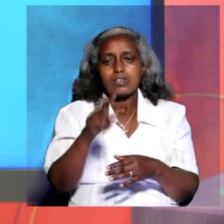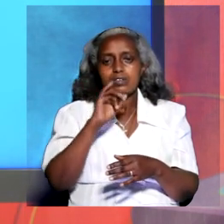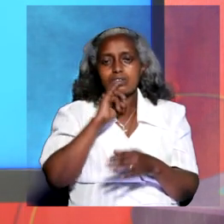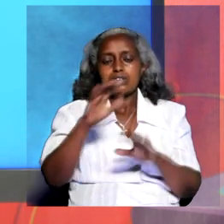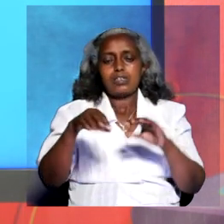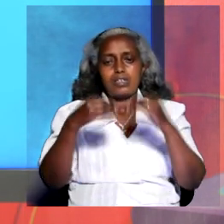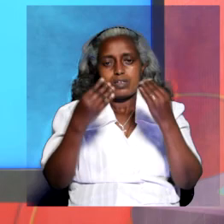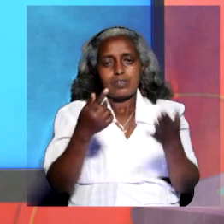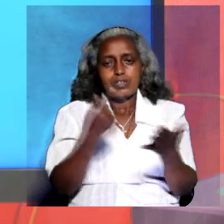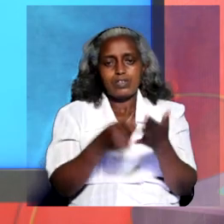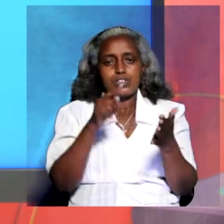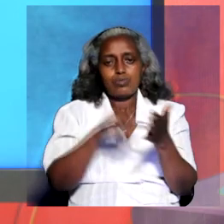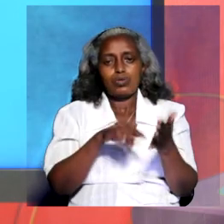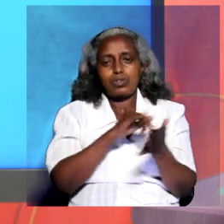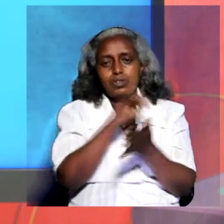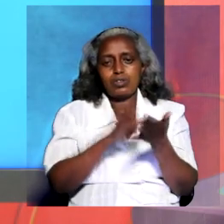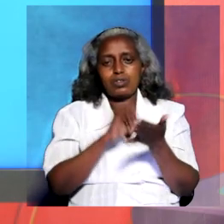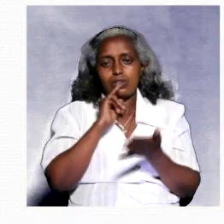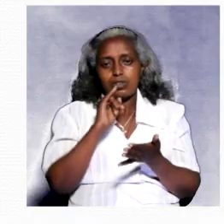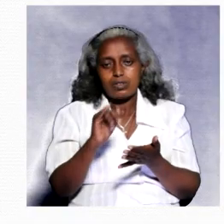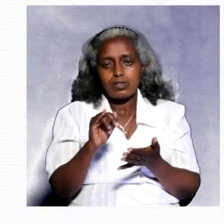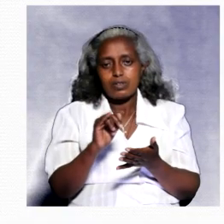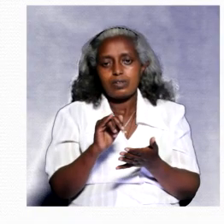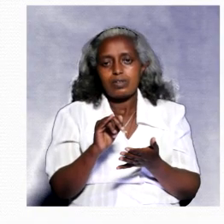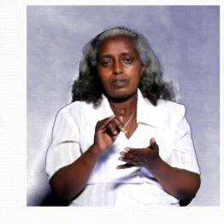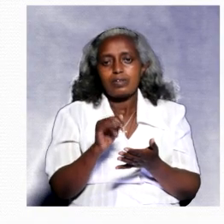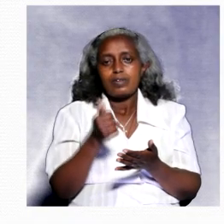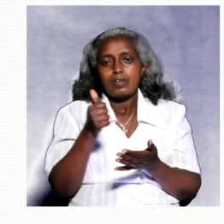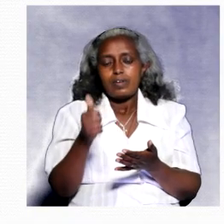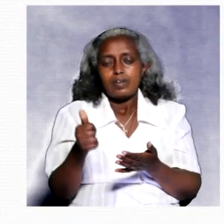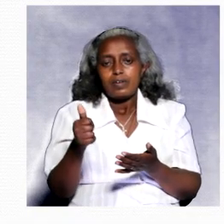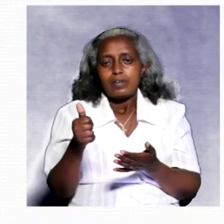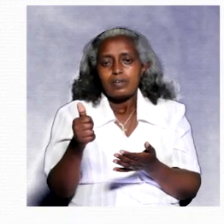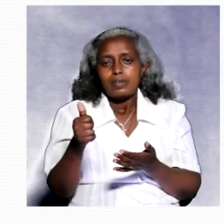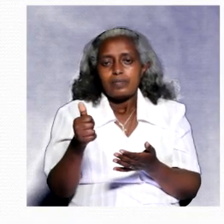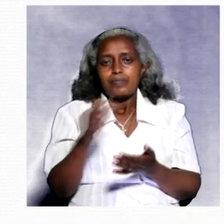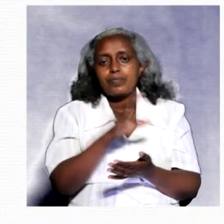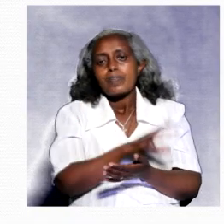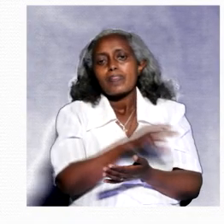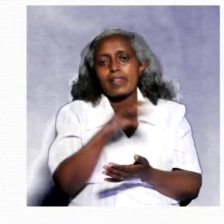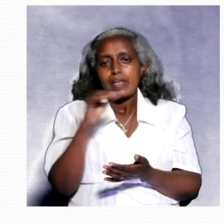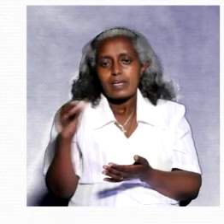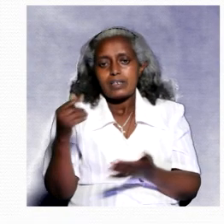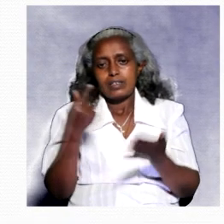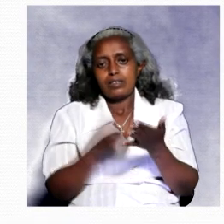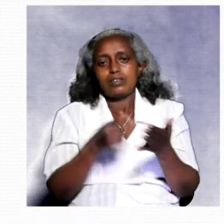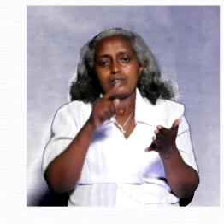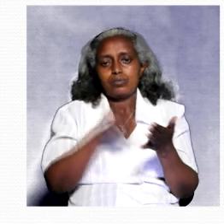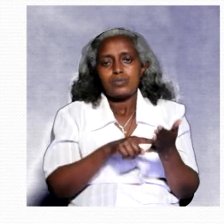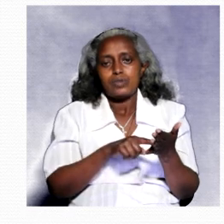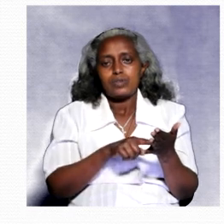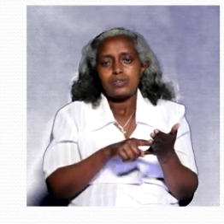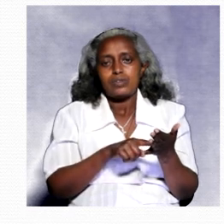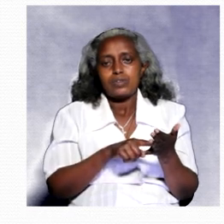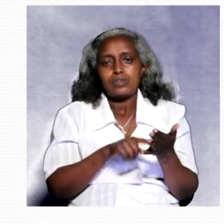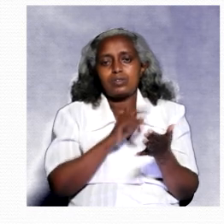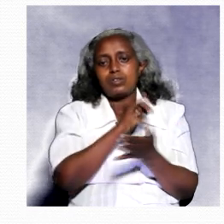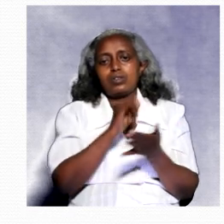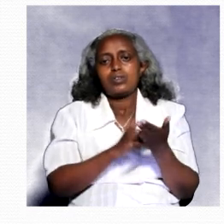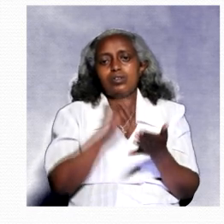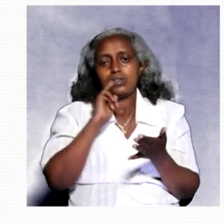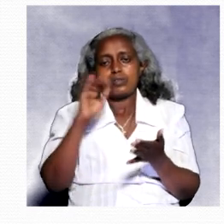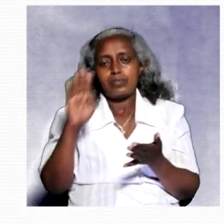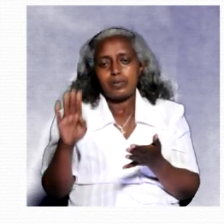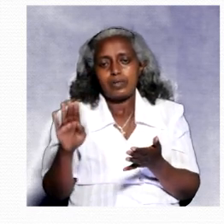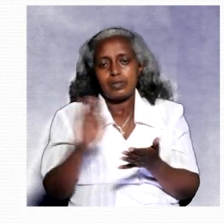And this point is it is A, and this point it is